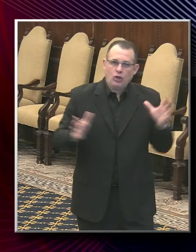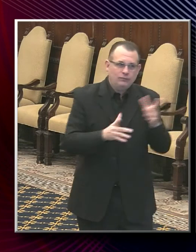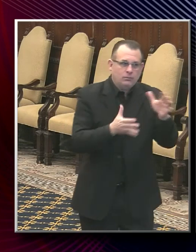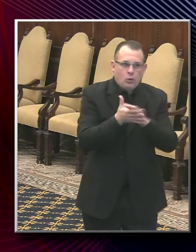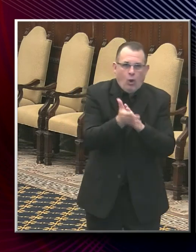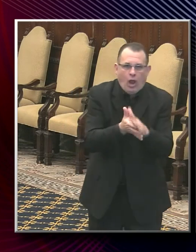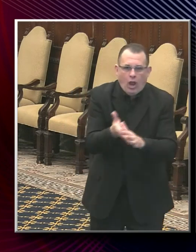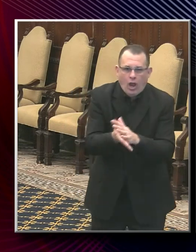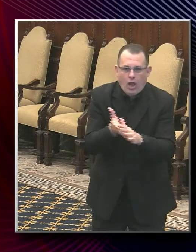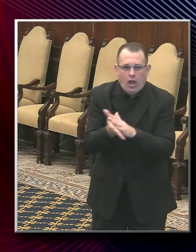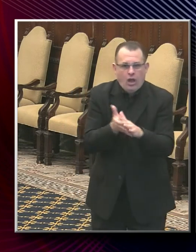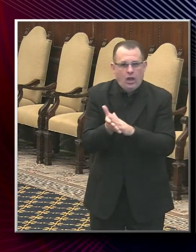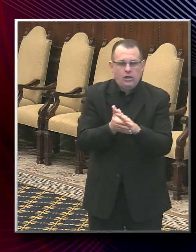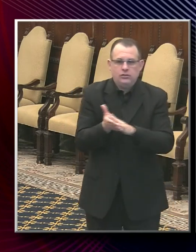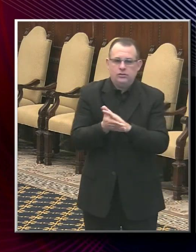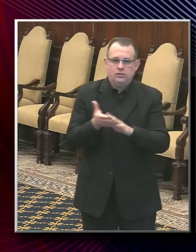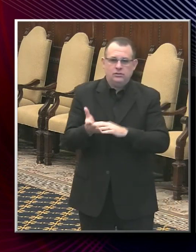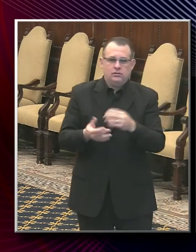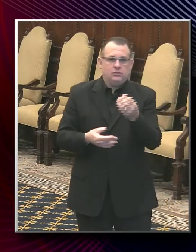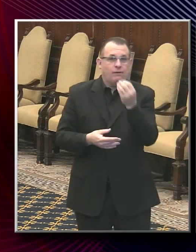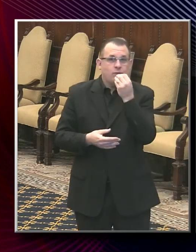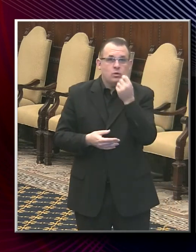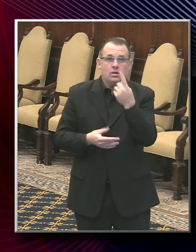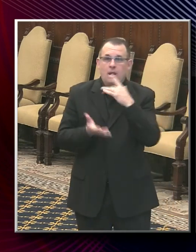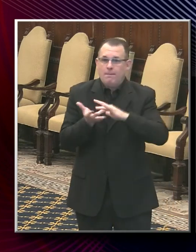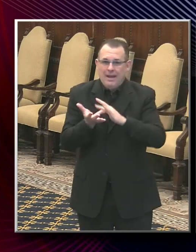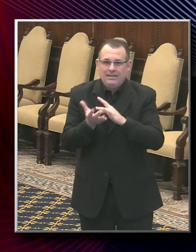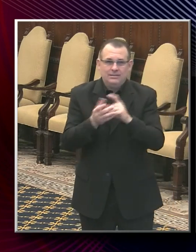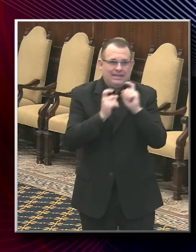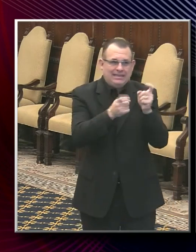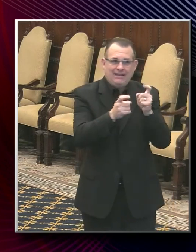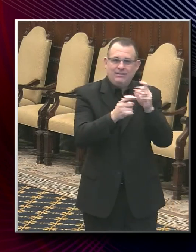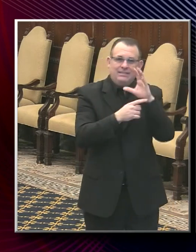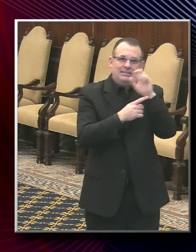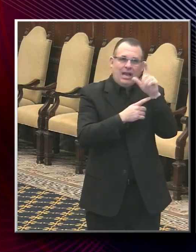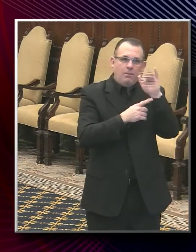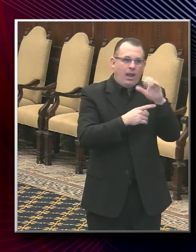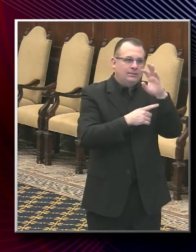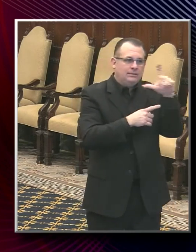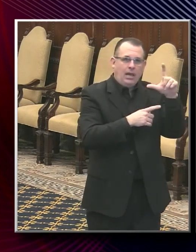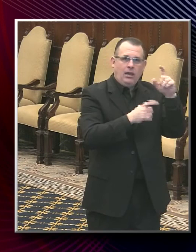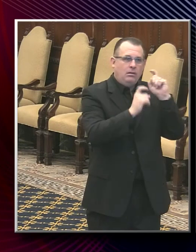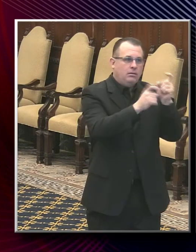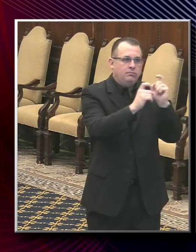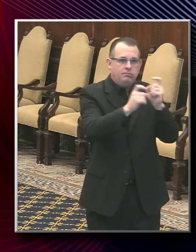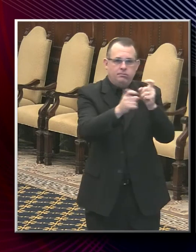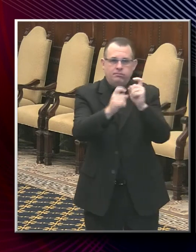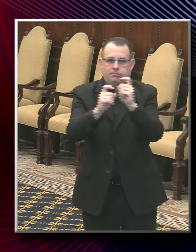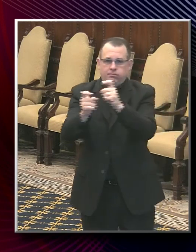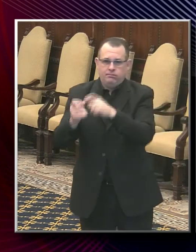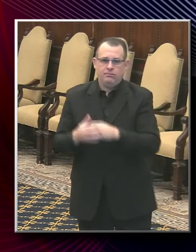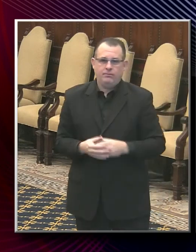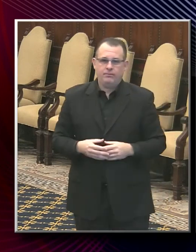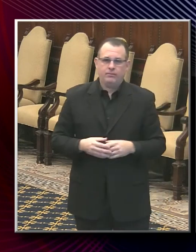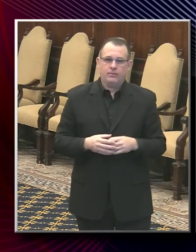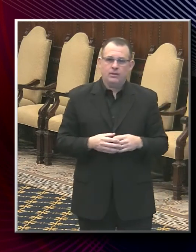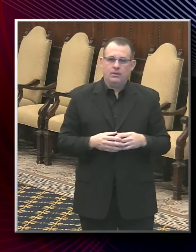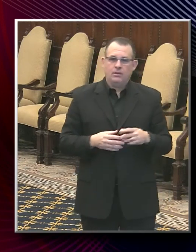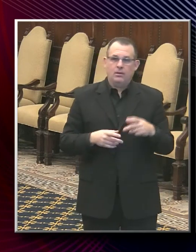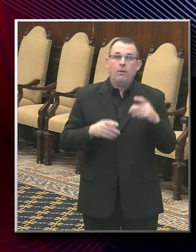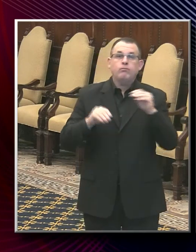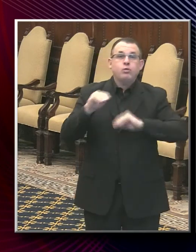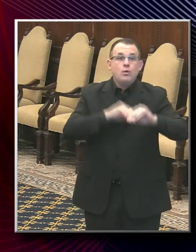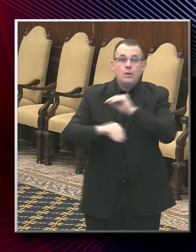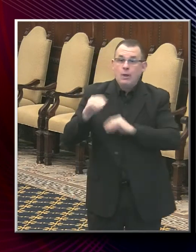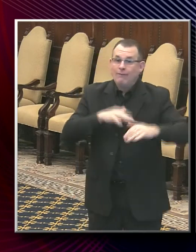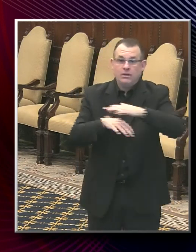Food is taken, food and medicine is delivered directly to individual cells, and movement is limited to showers and